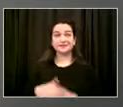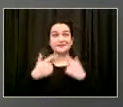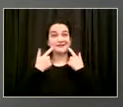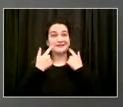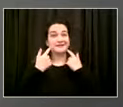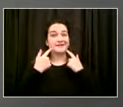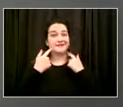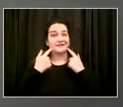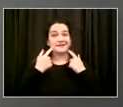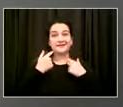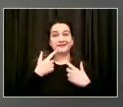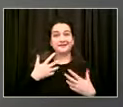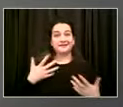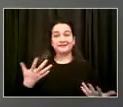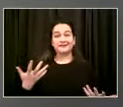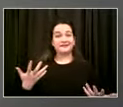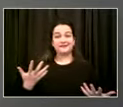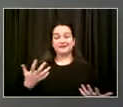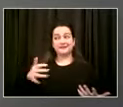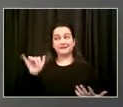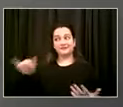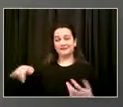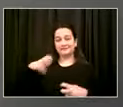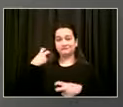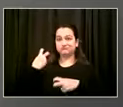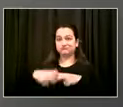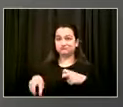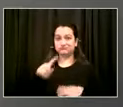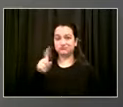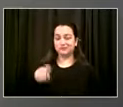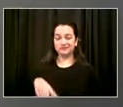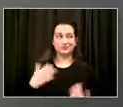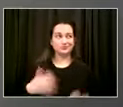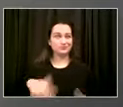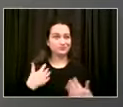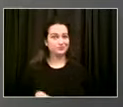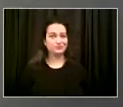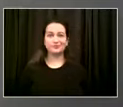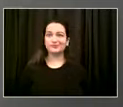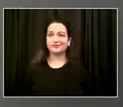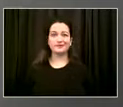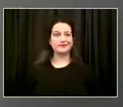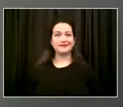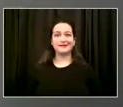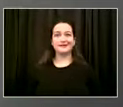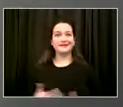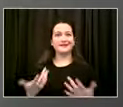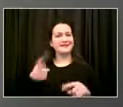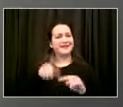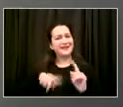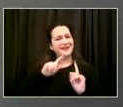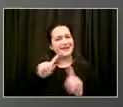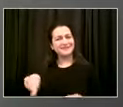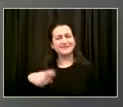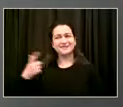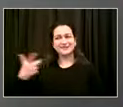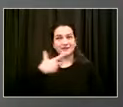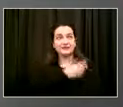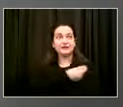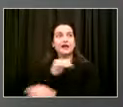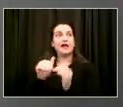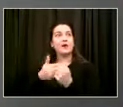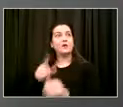cannot answer on the long-term ability of the vaccine to prevent disease because we haven't had it for a very